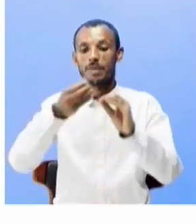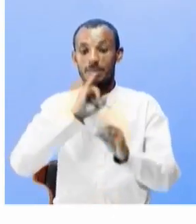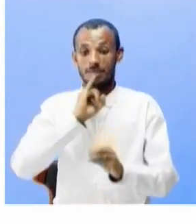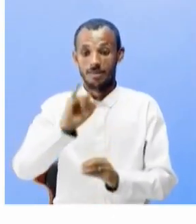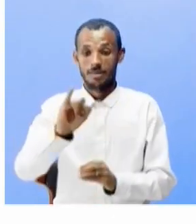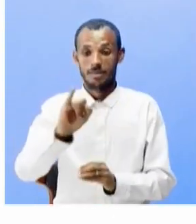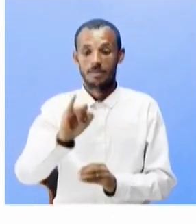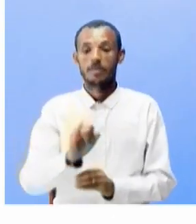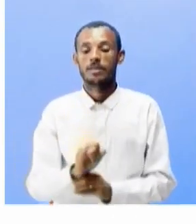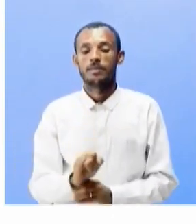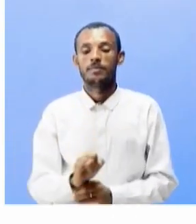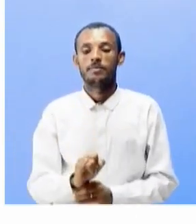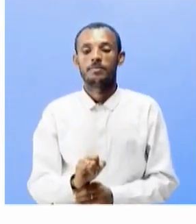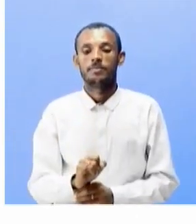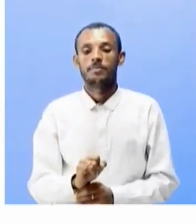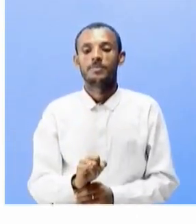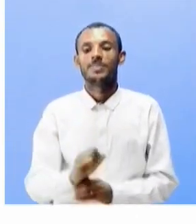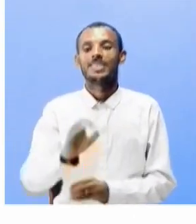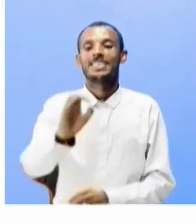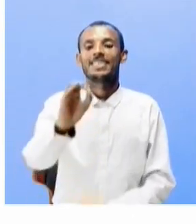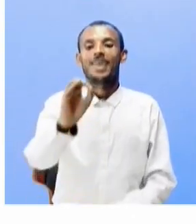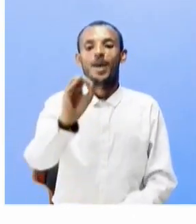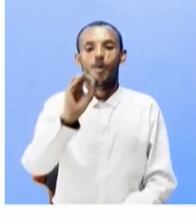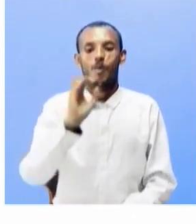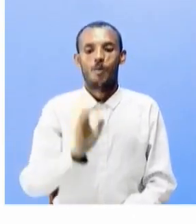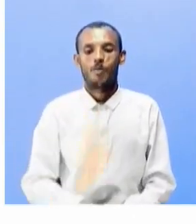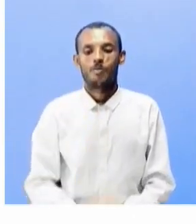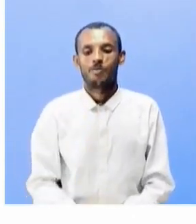is 0.